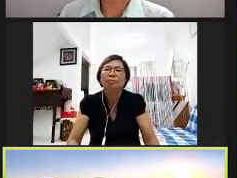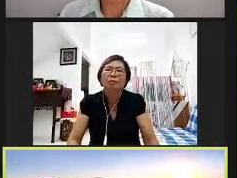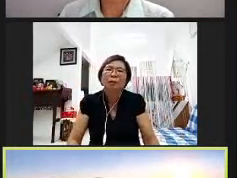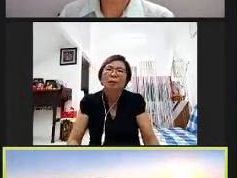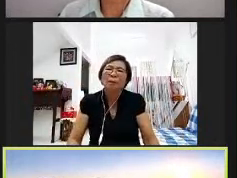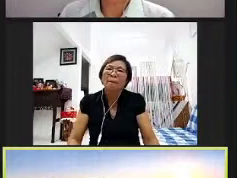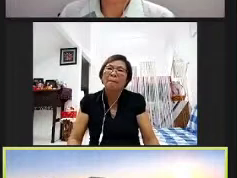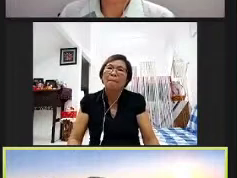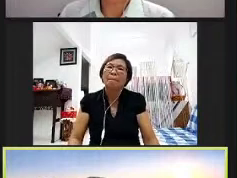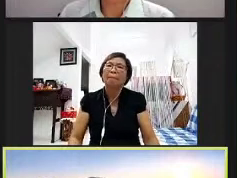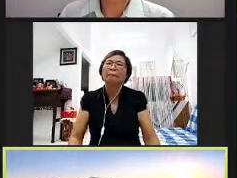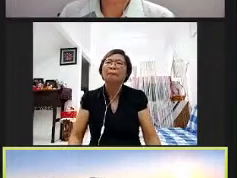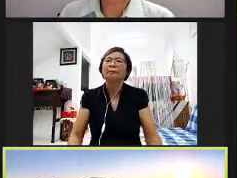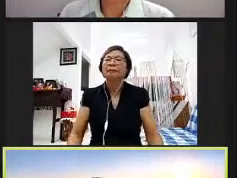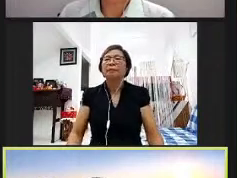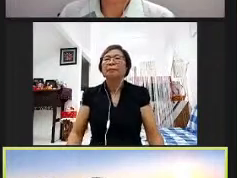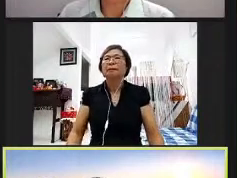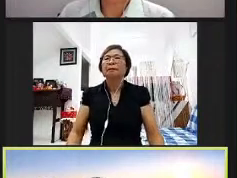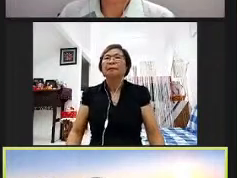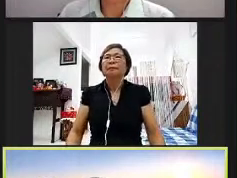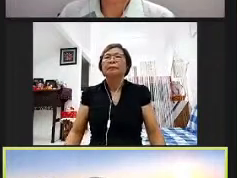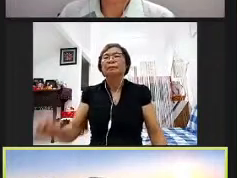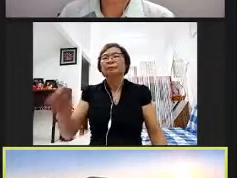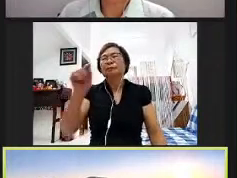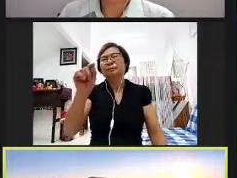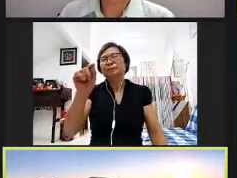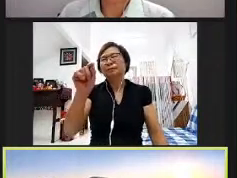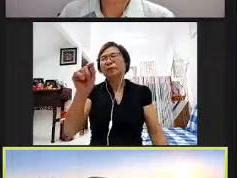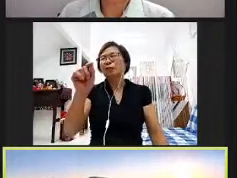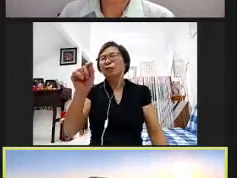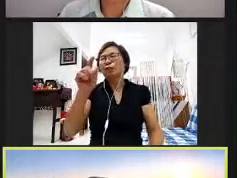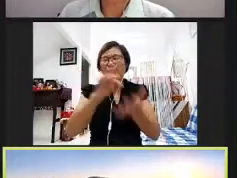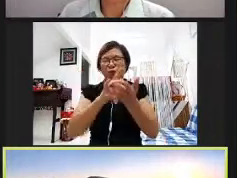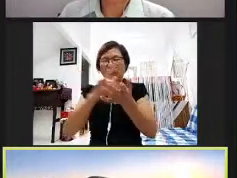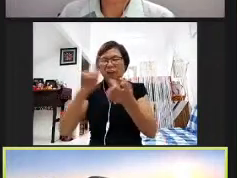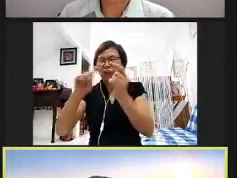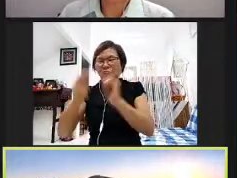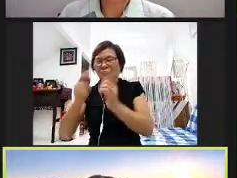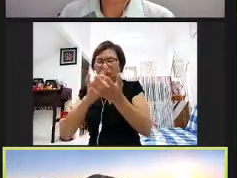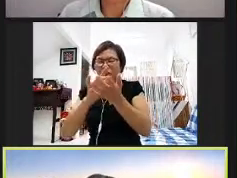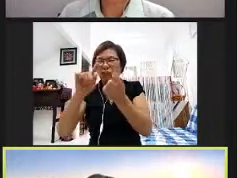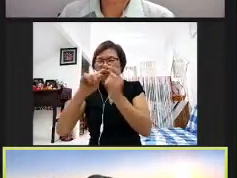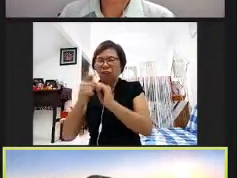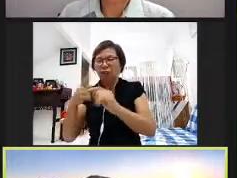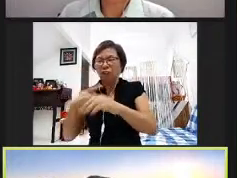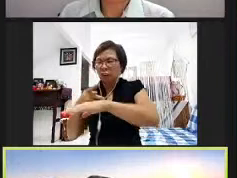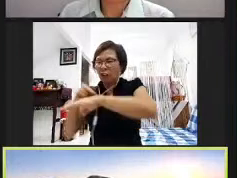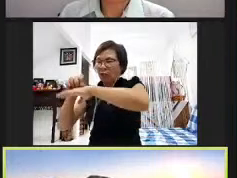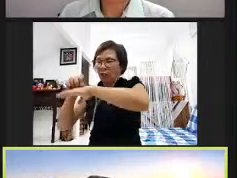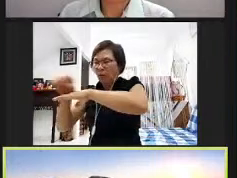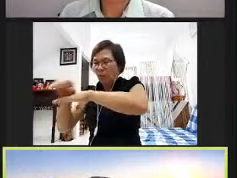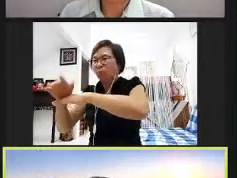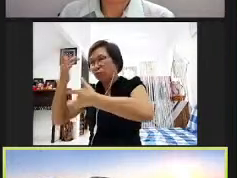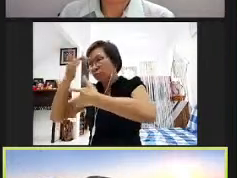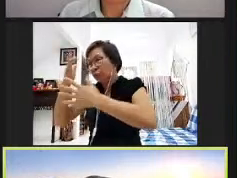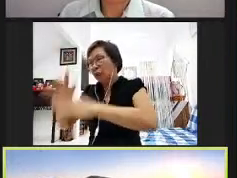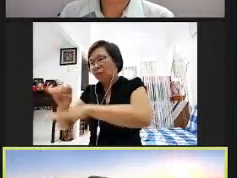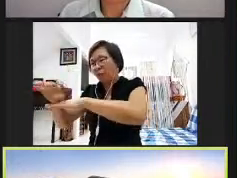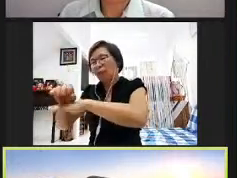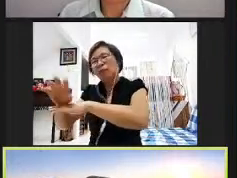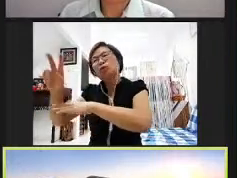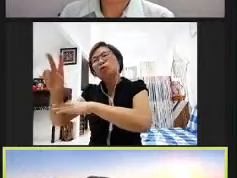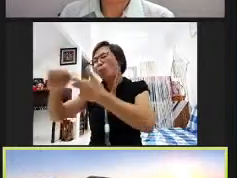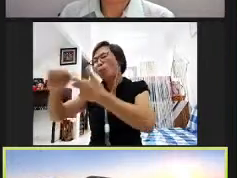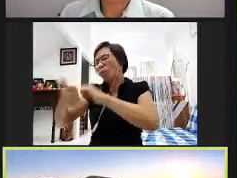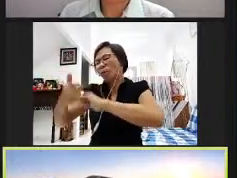need to have a minor few drug adjustment that we will advise it to our patients, but there's no problem